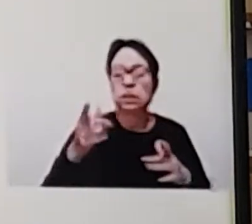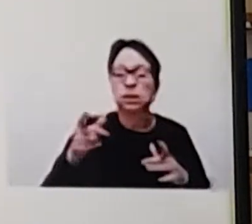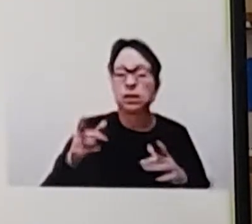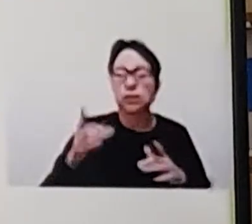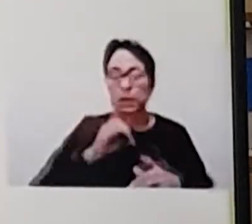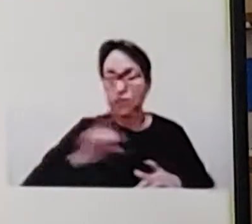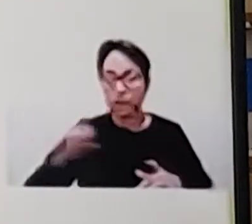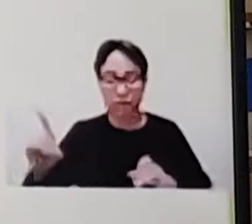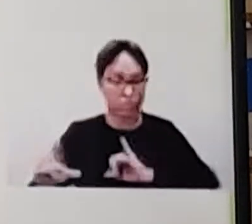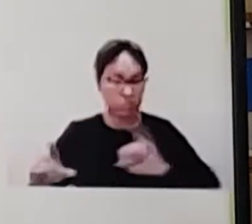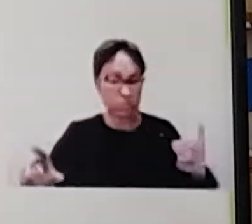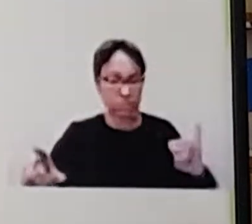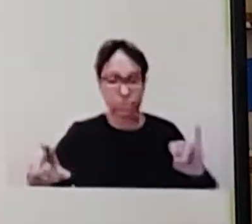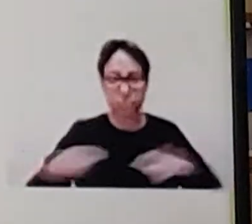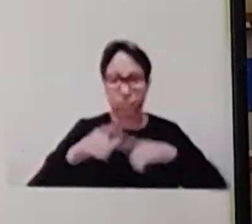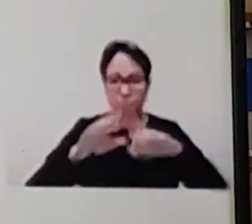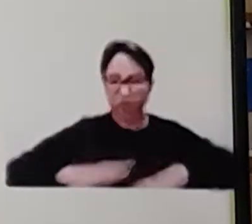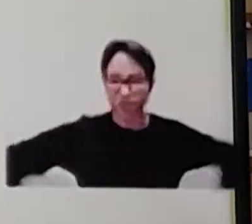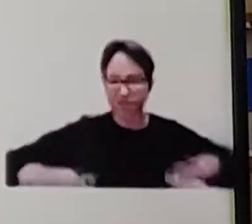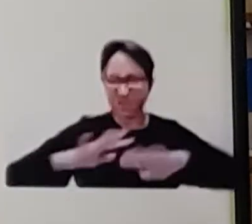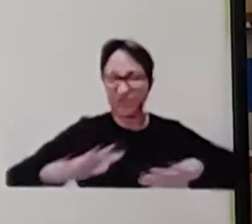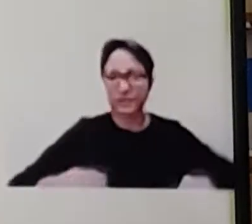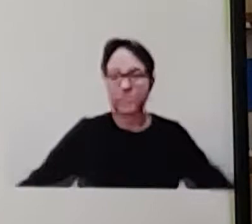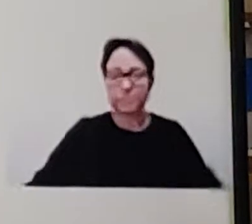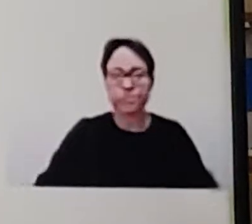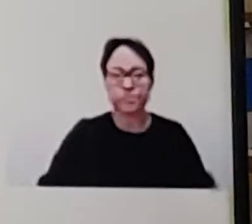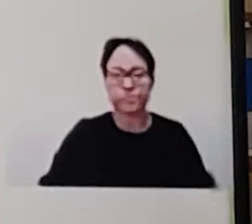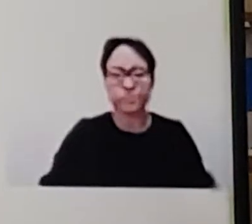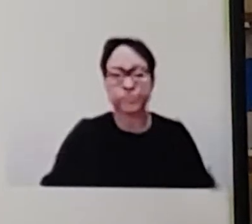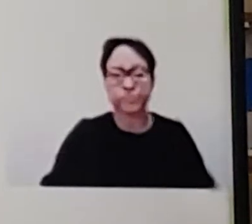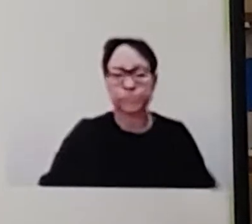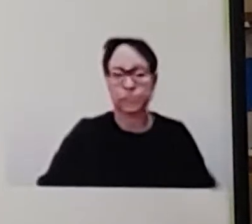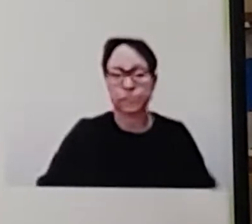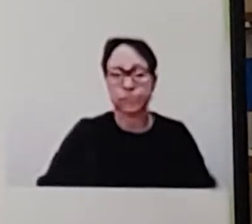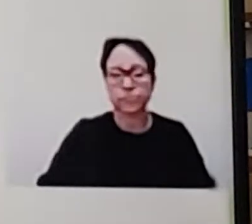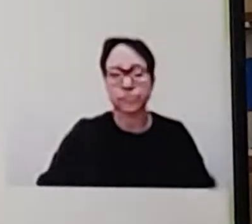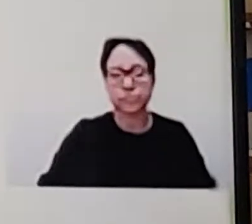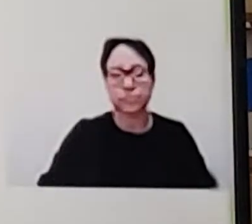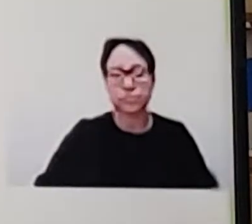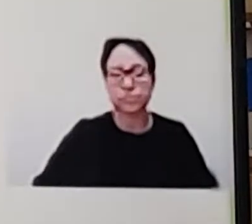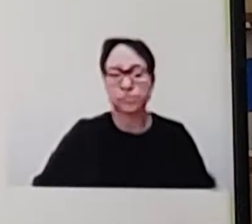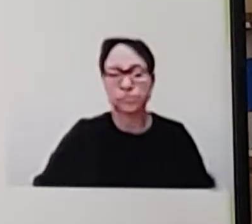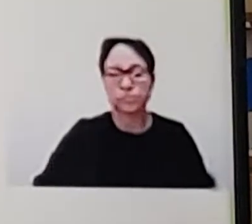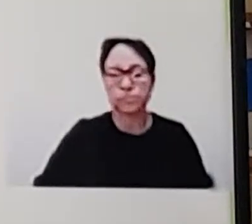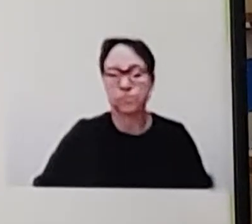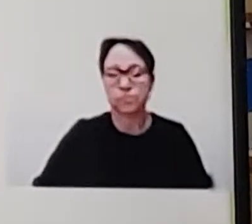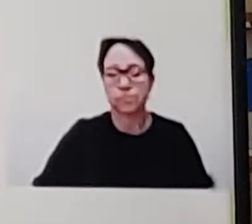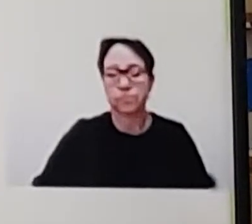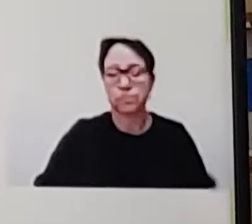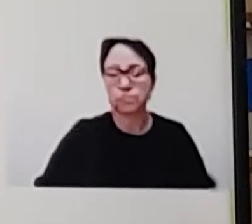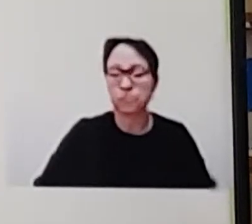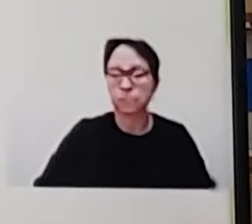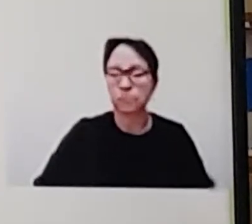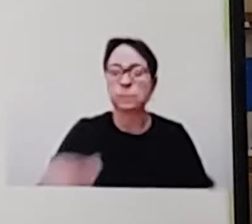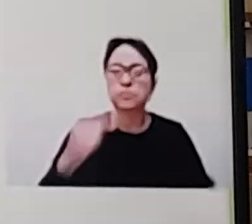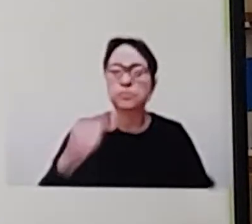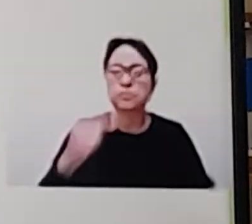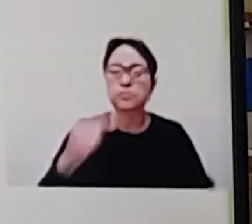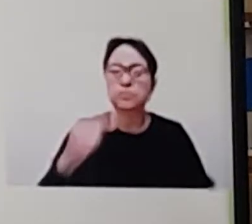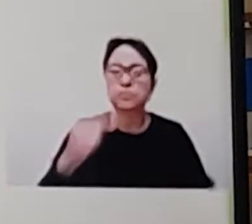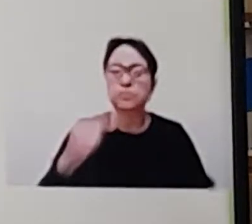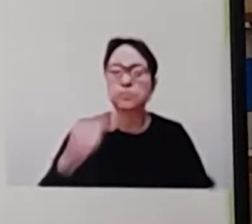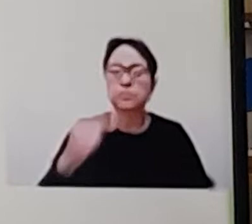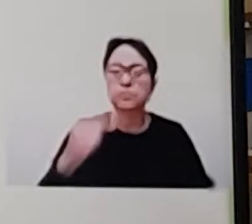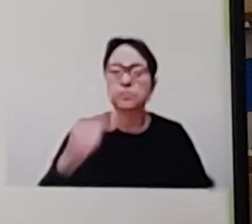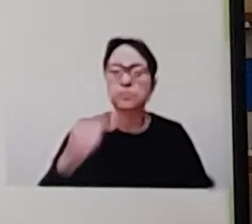be not less than 2.3, because some of the wheelchair users, they have the machine above their car to put down